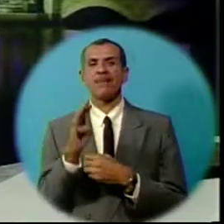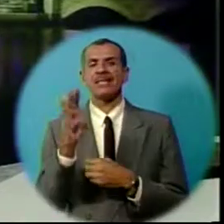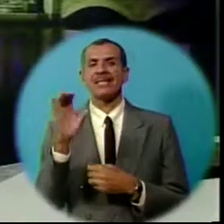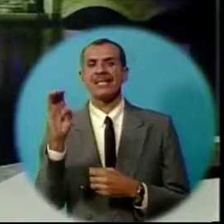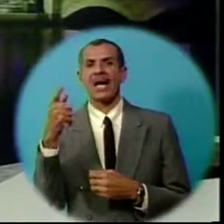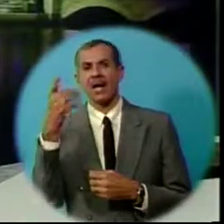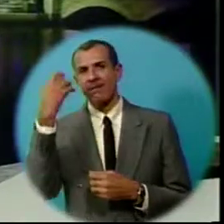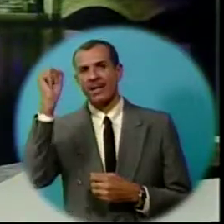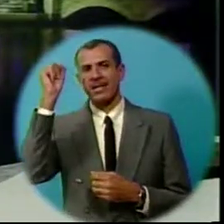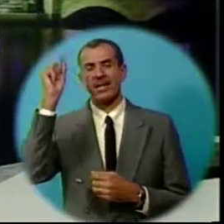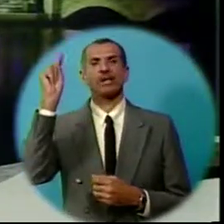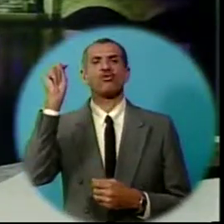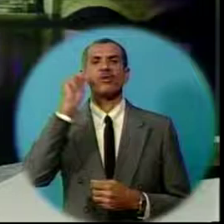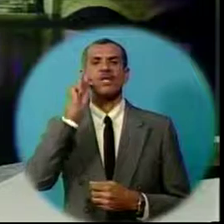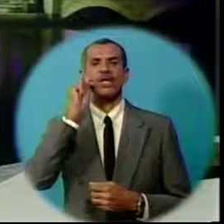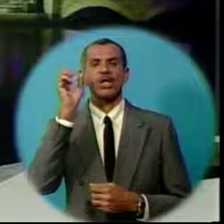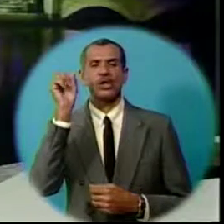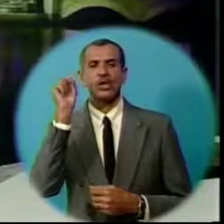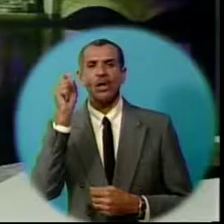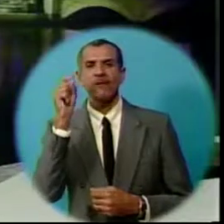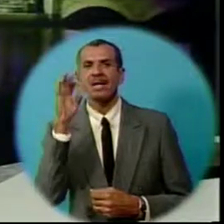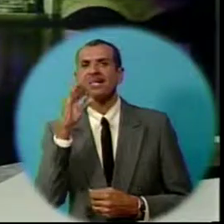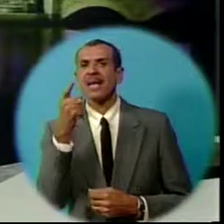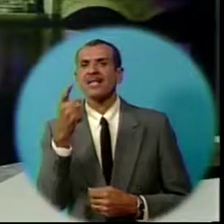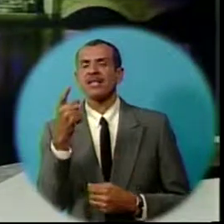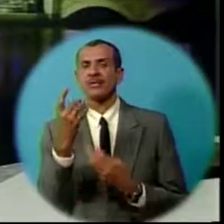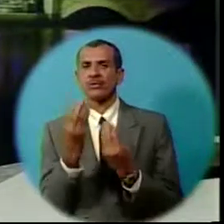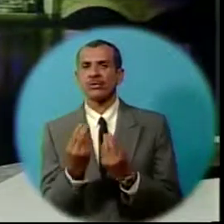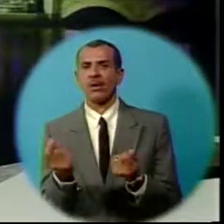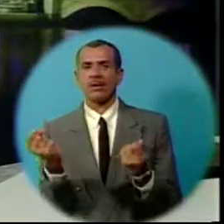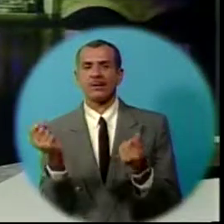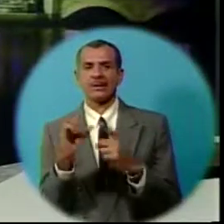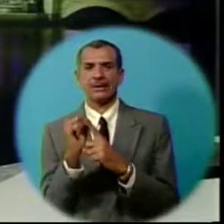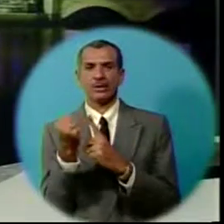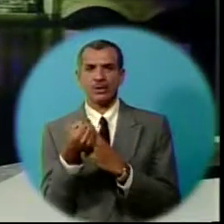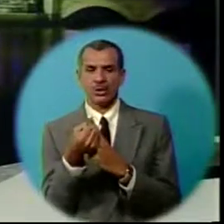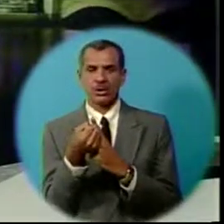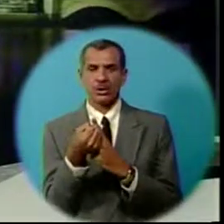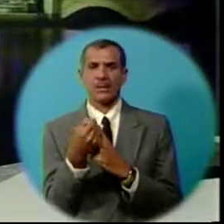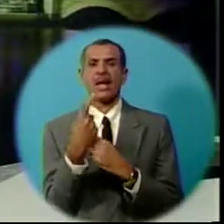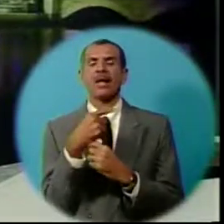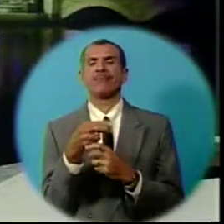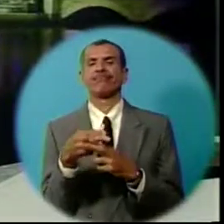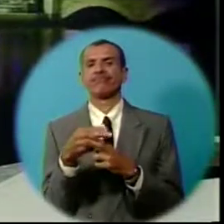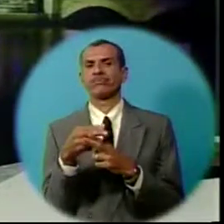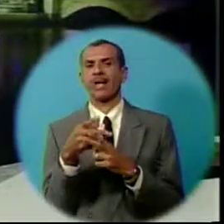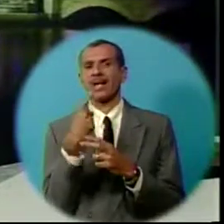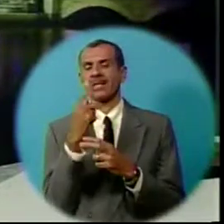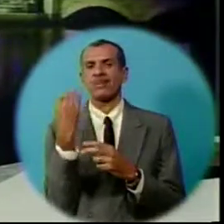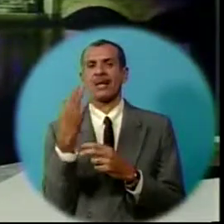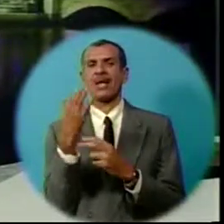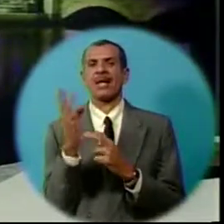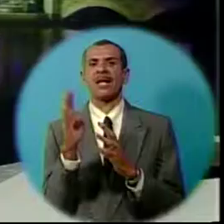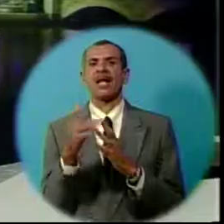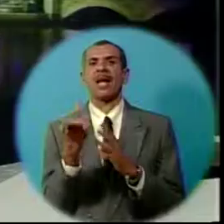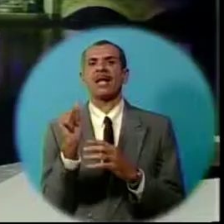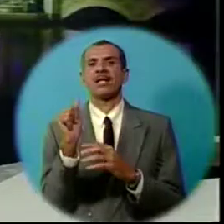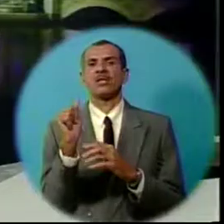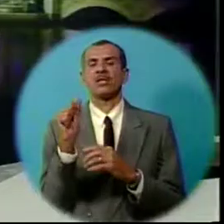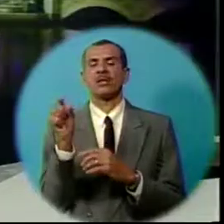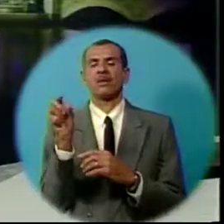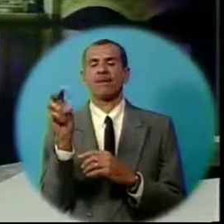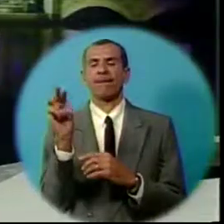BCCI President Tracy Shuffler says they want a speedy resolution to the situation, and she was speaking at the Chamber's annual general